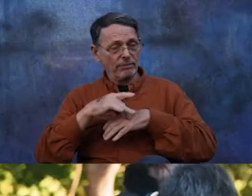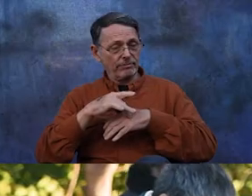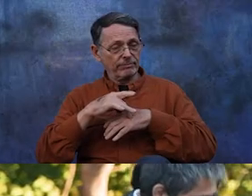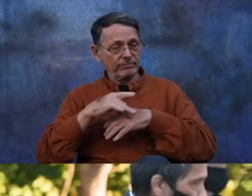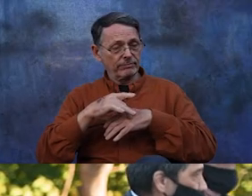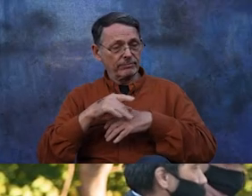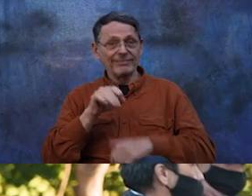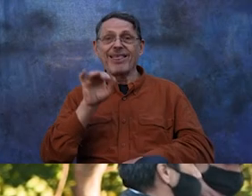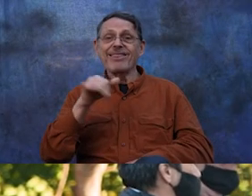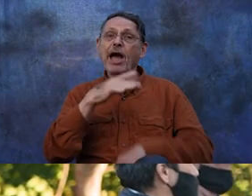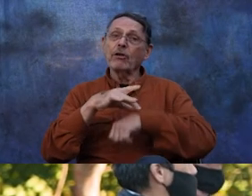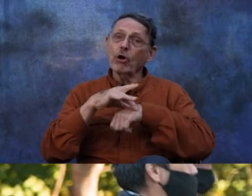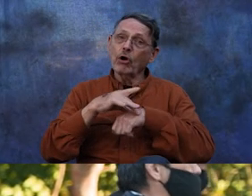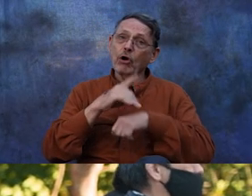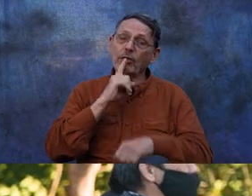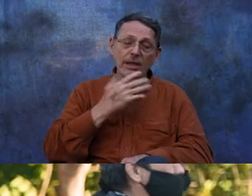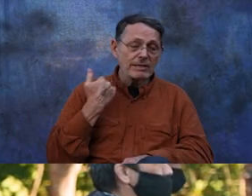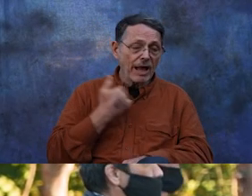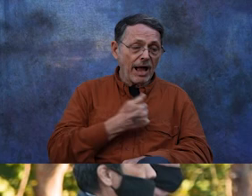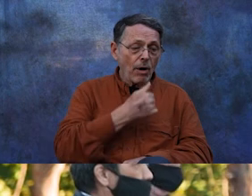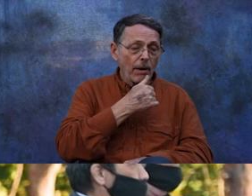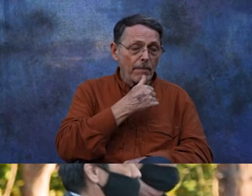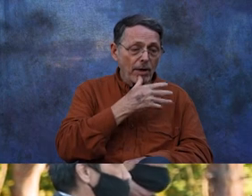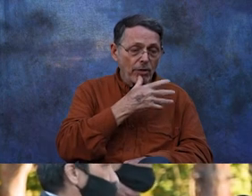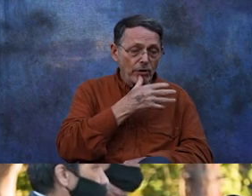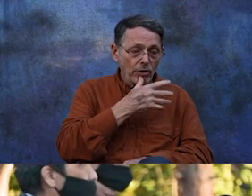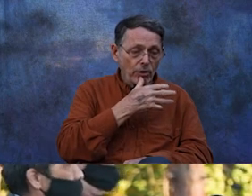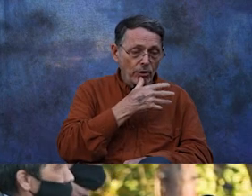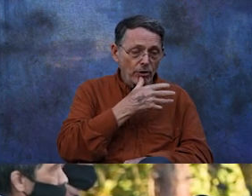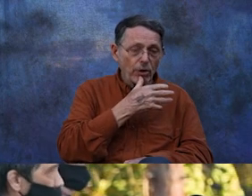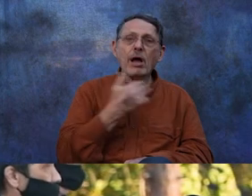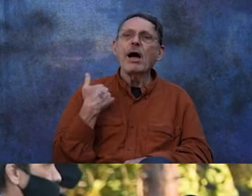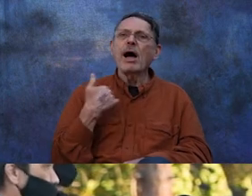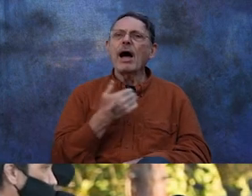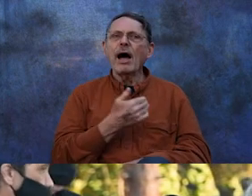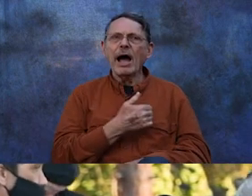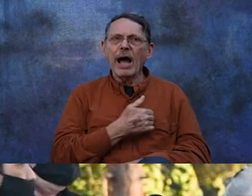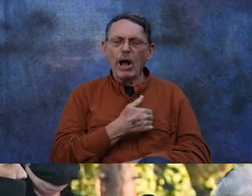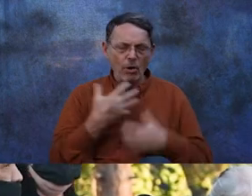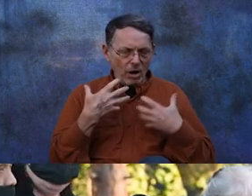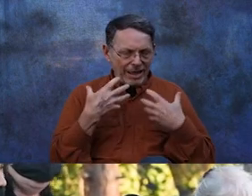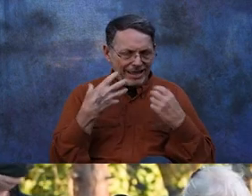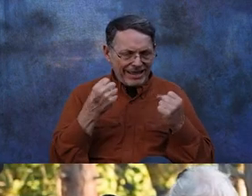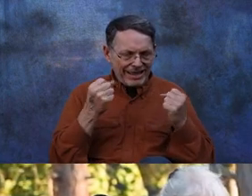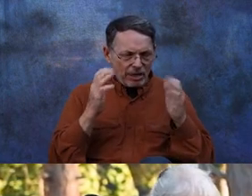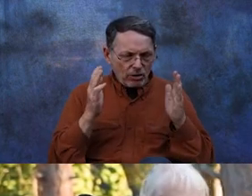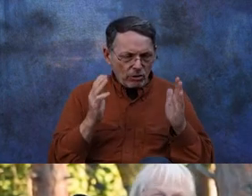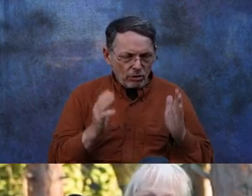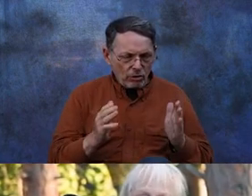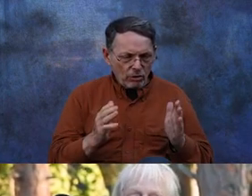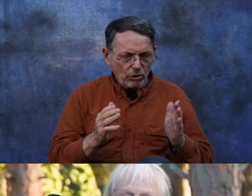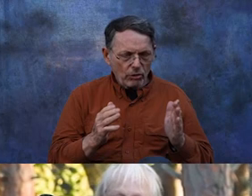for she is our mother, our